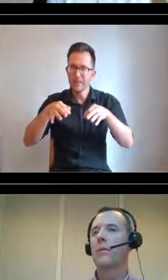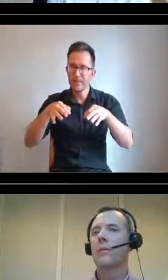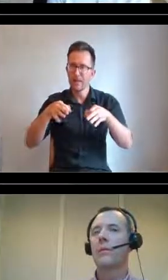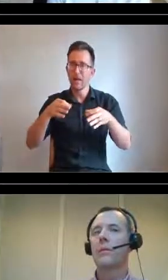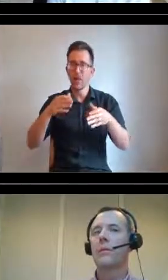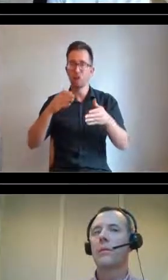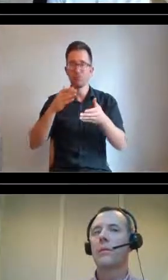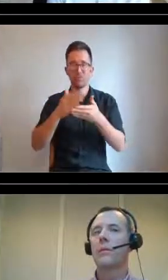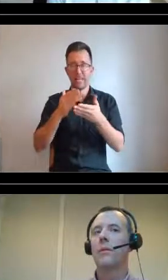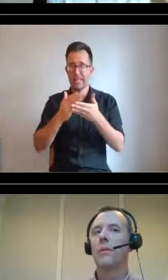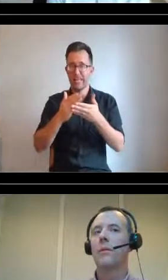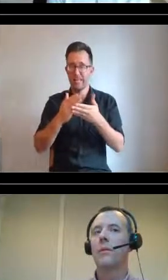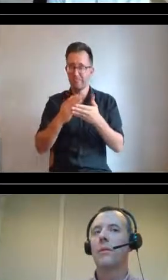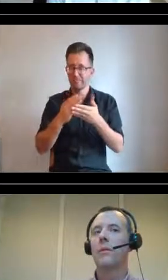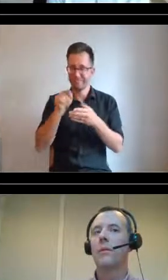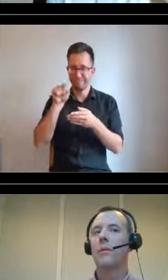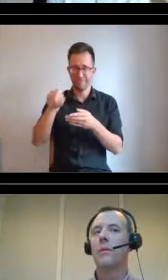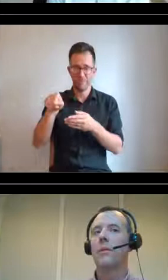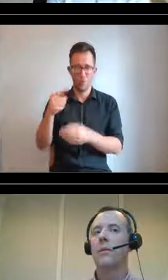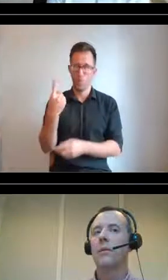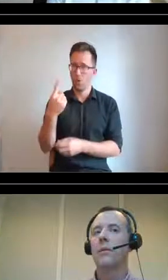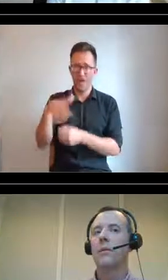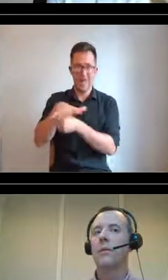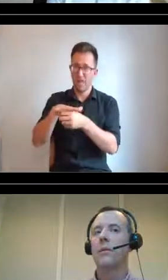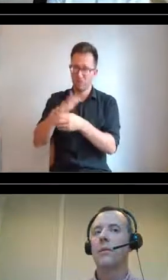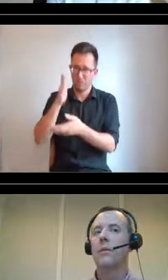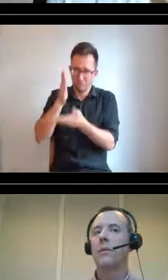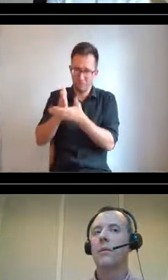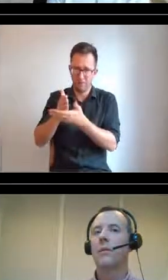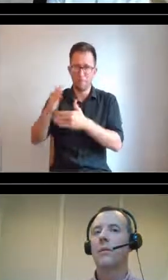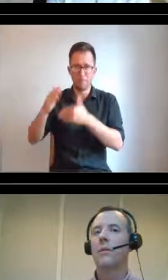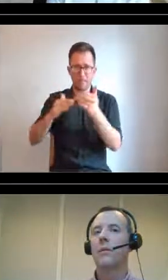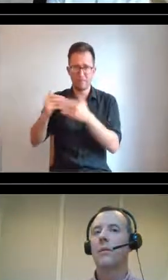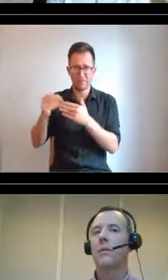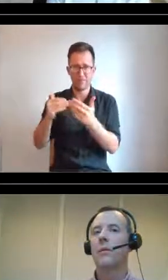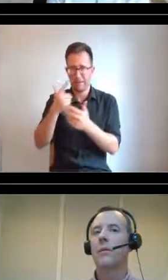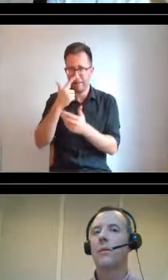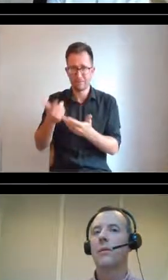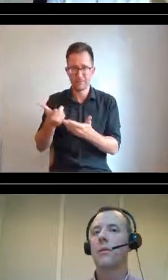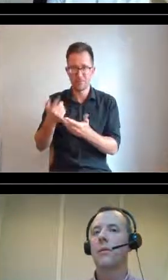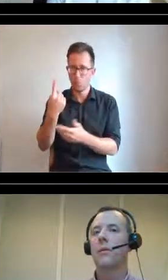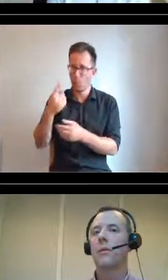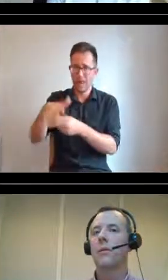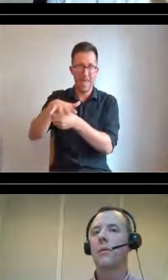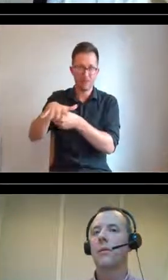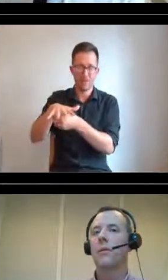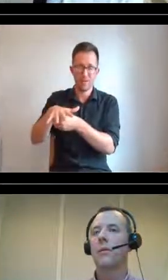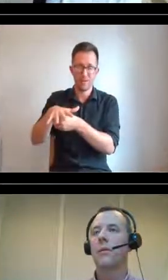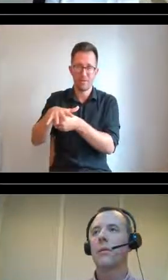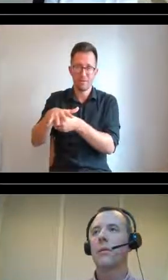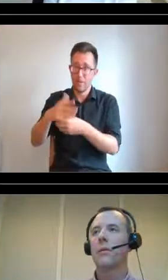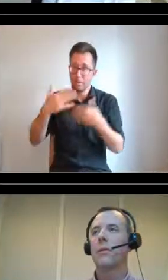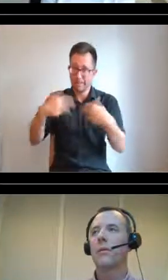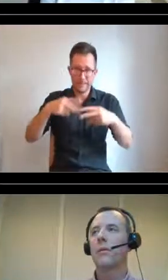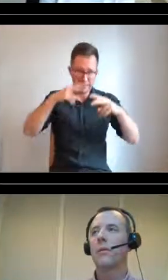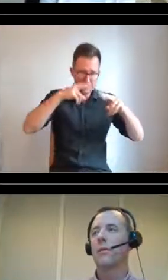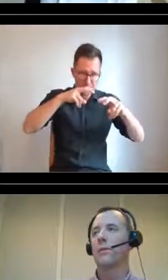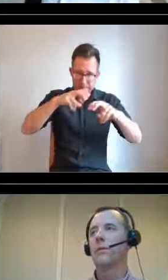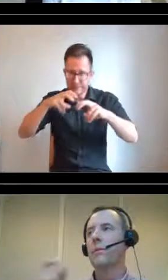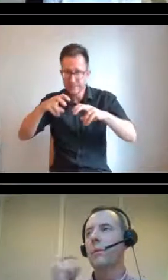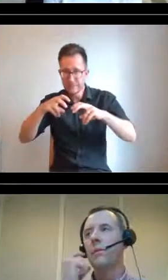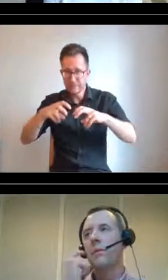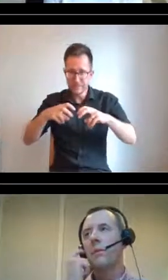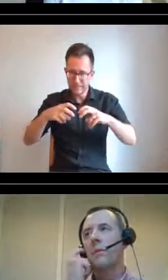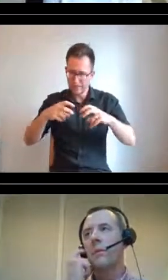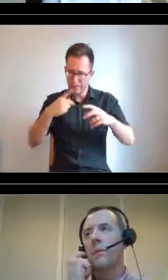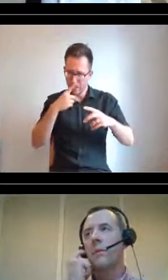sort of the only location where we could sensibly fit in a compound. So I think it is. We have looked at the way the